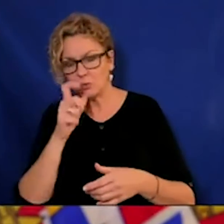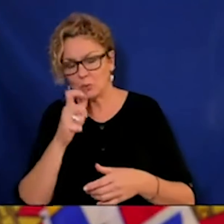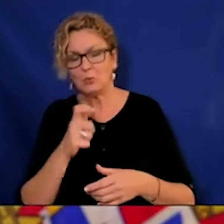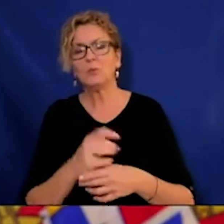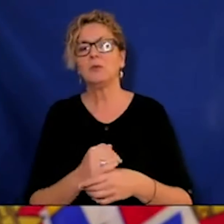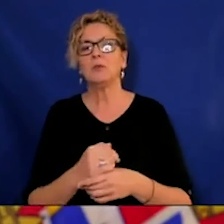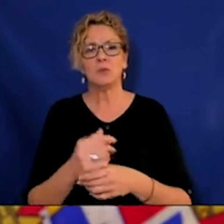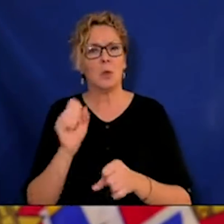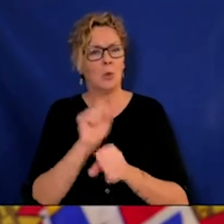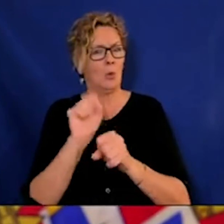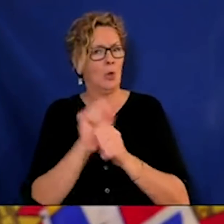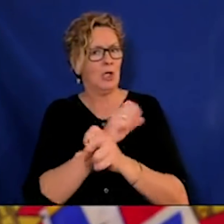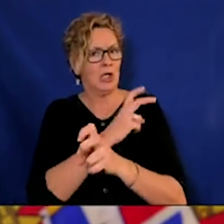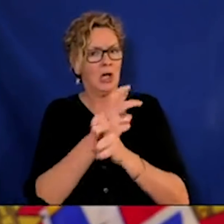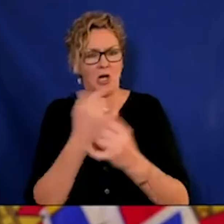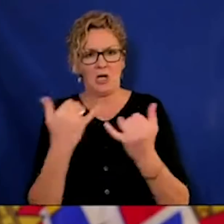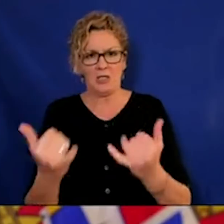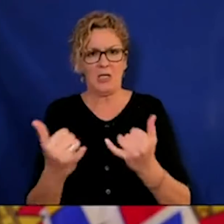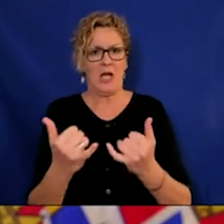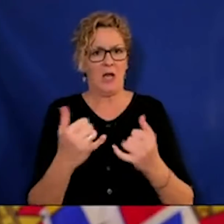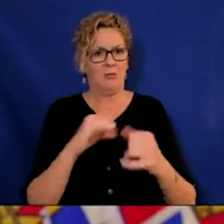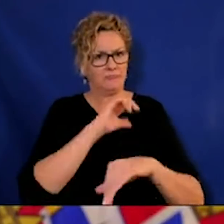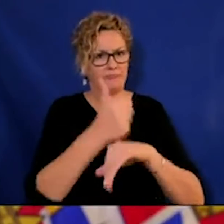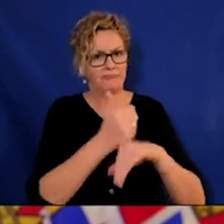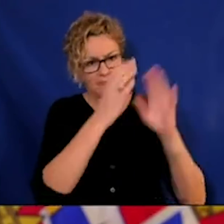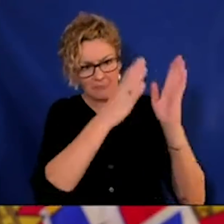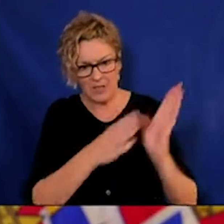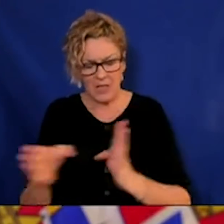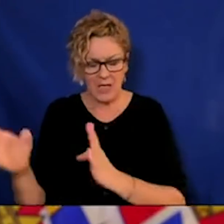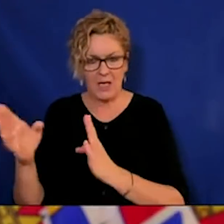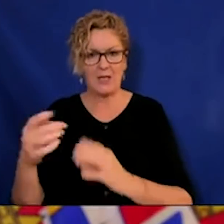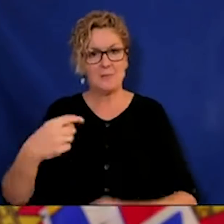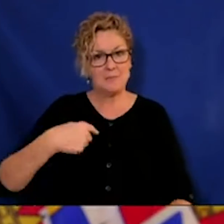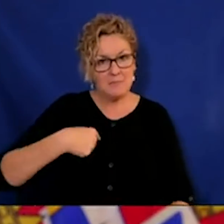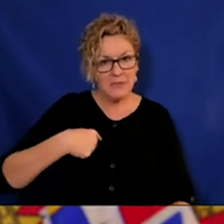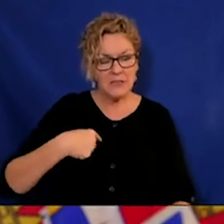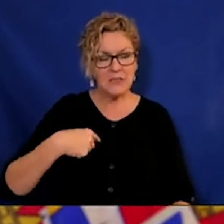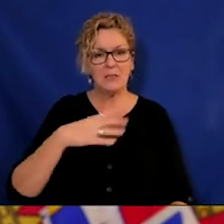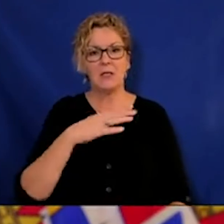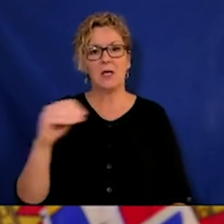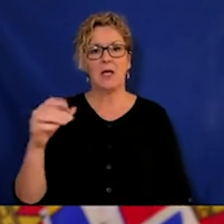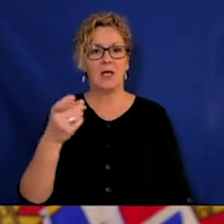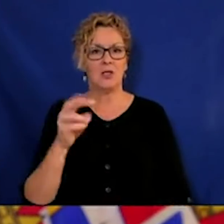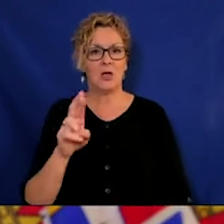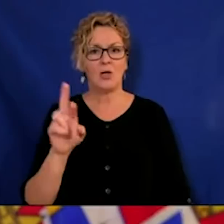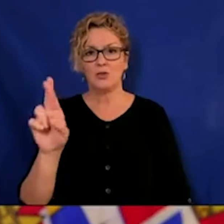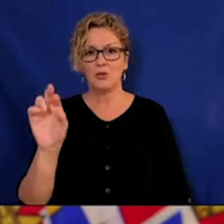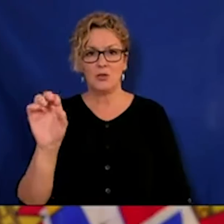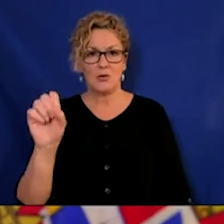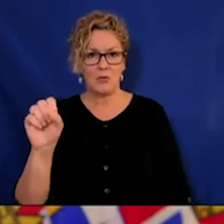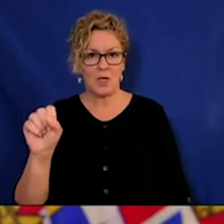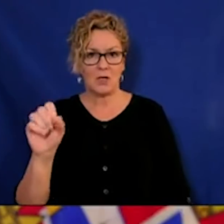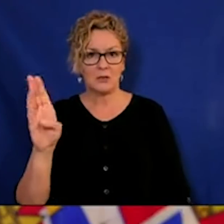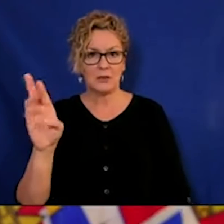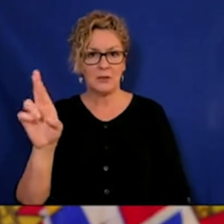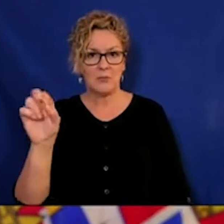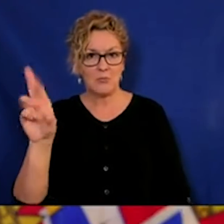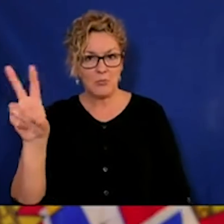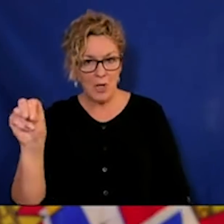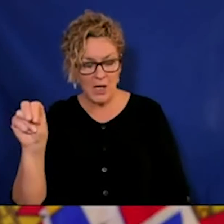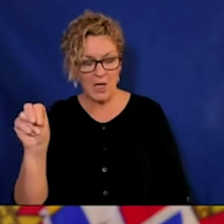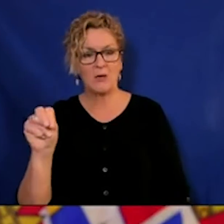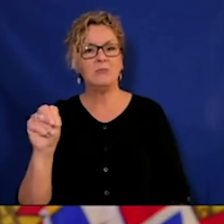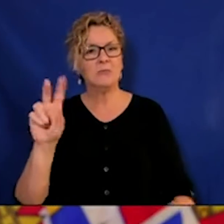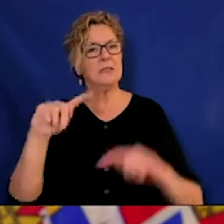we're working, as you know, with Dr. Ross Brown, myself, and our team at BC CDC and across the health authorities to make sure that we